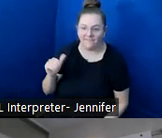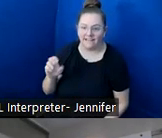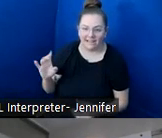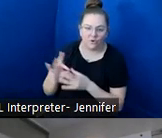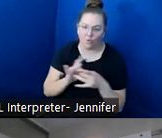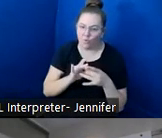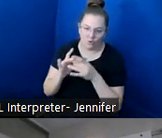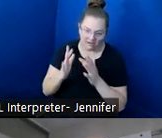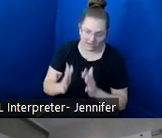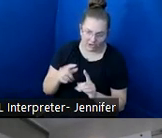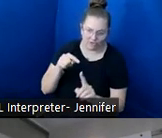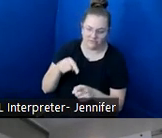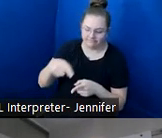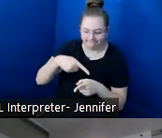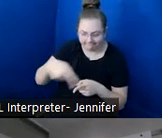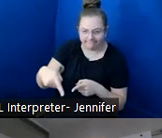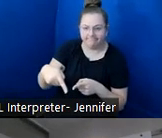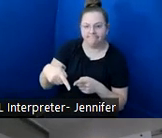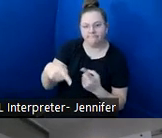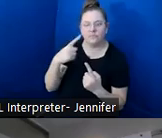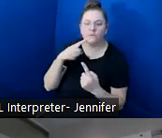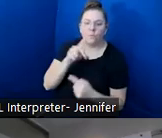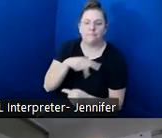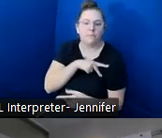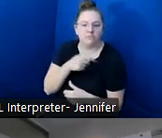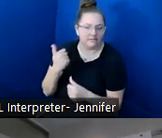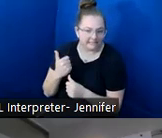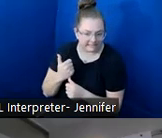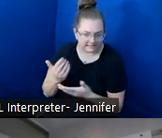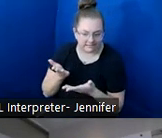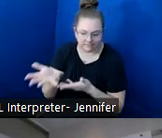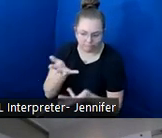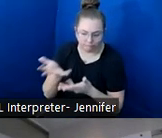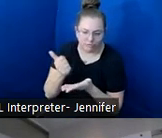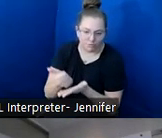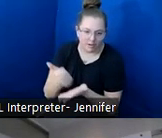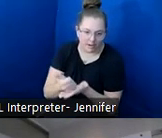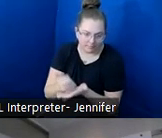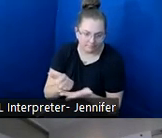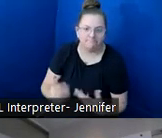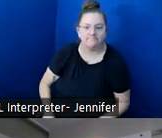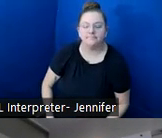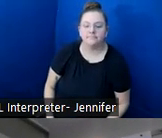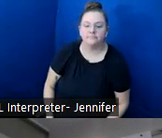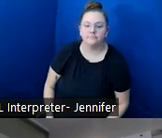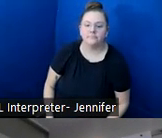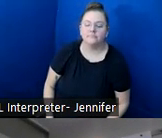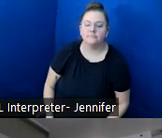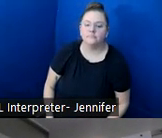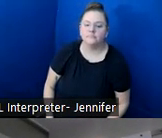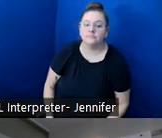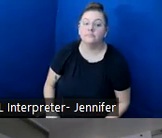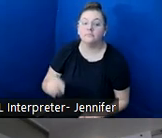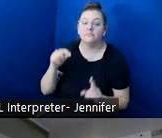That's special service. They wanted personal assistance that they were at for the department to arrange. And this is to